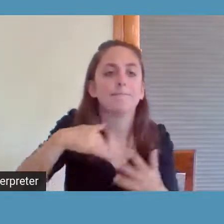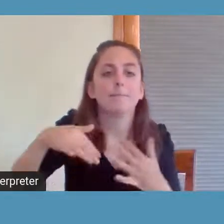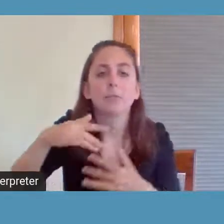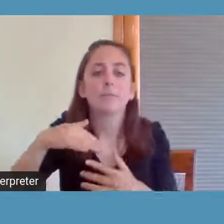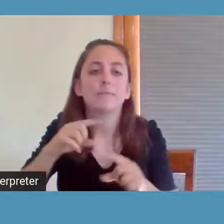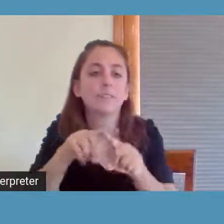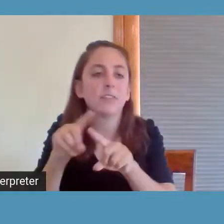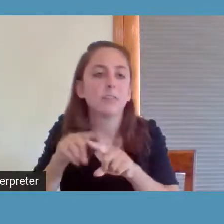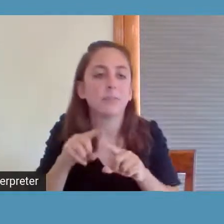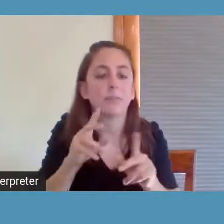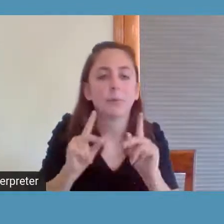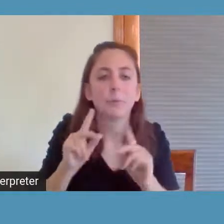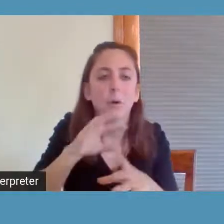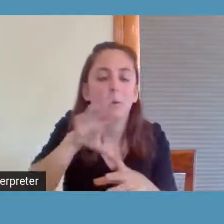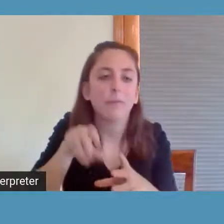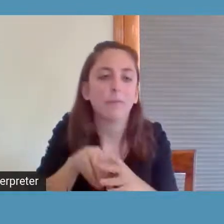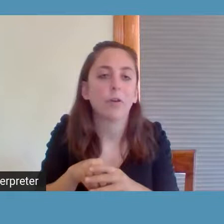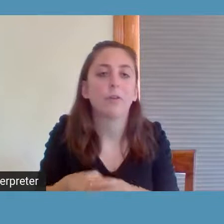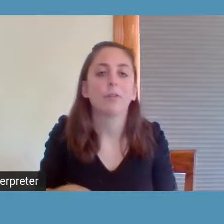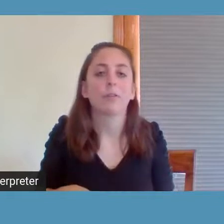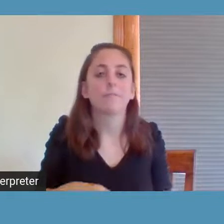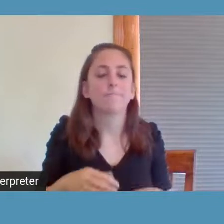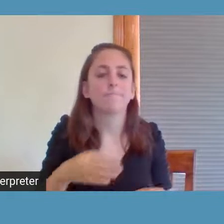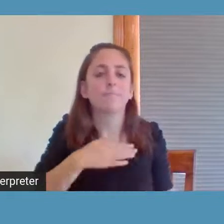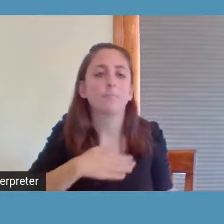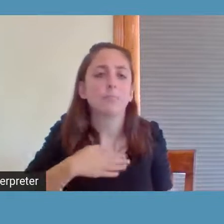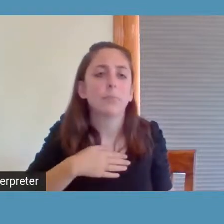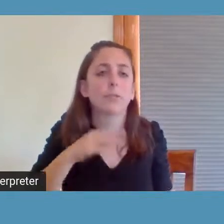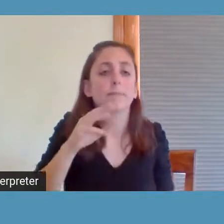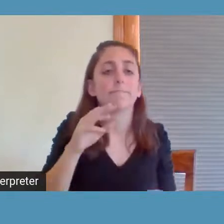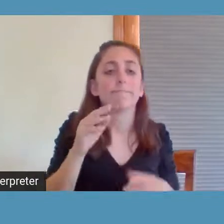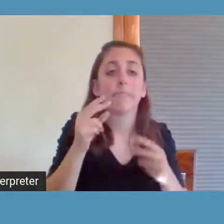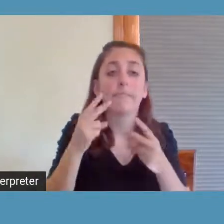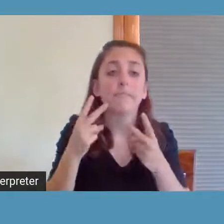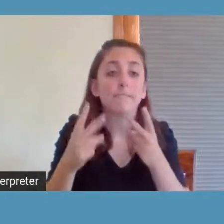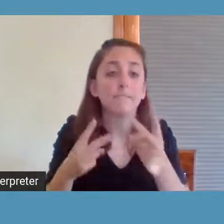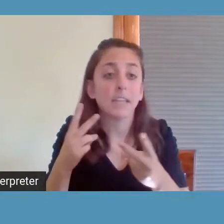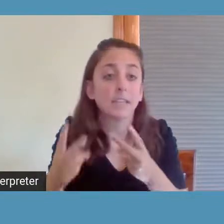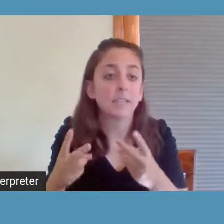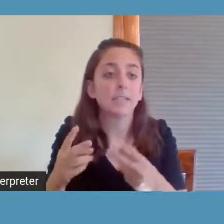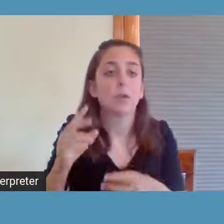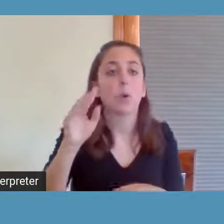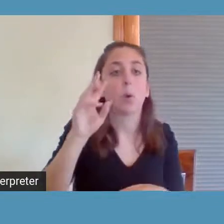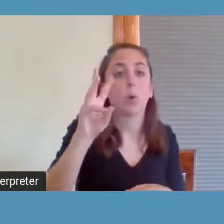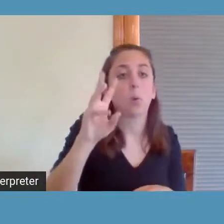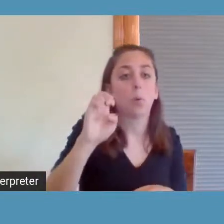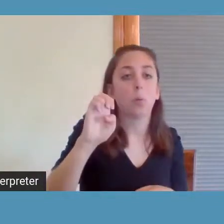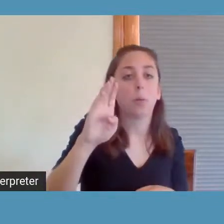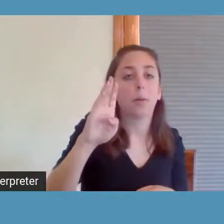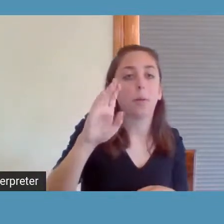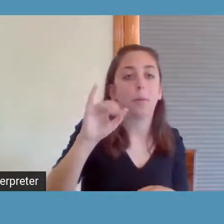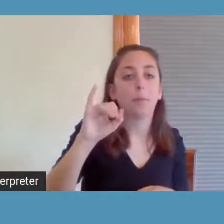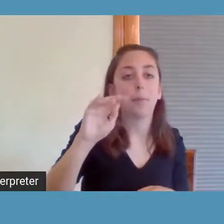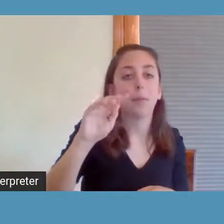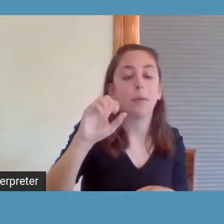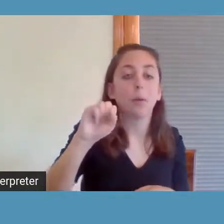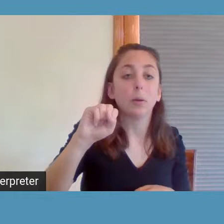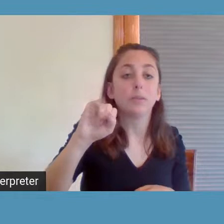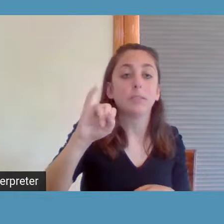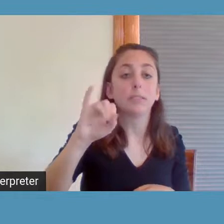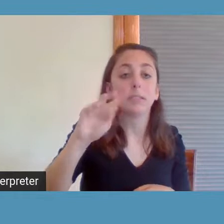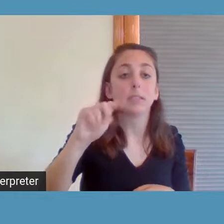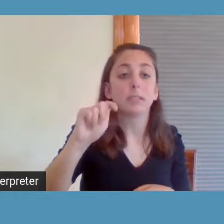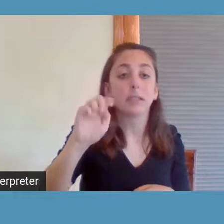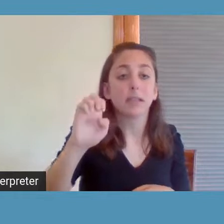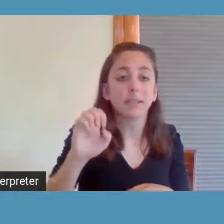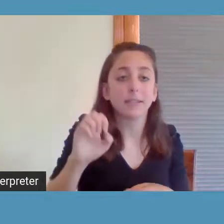plus. Please visit the forum and our website, as I've mentioned. Sign up to the forum. Follow us on social media and stay